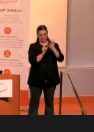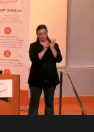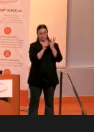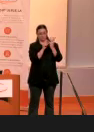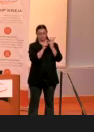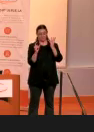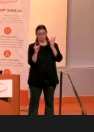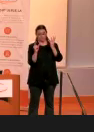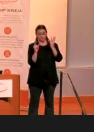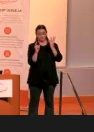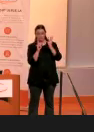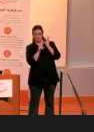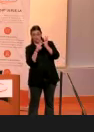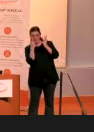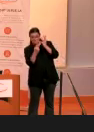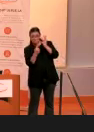disease, we have